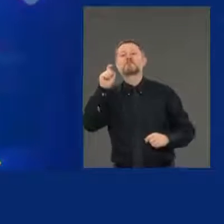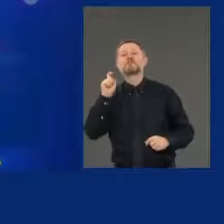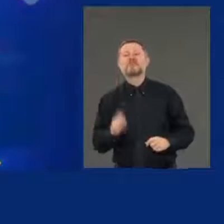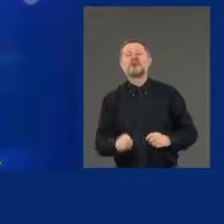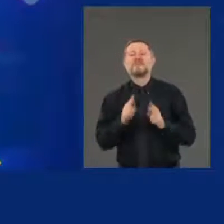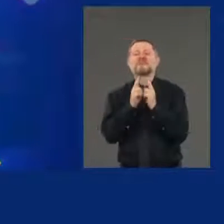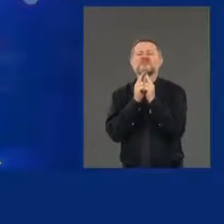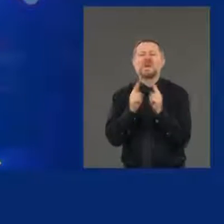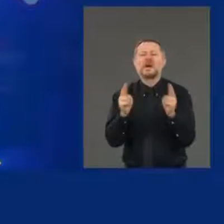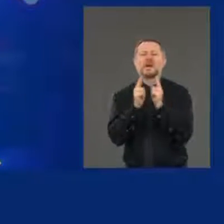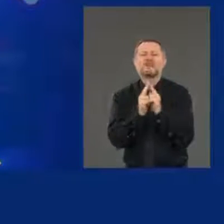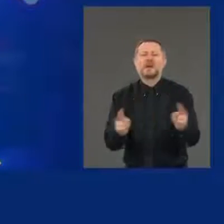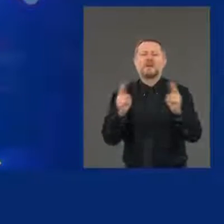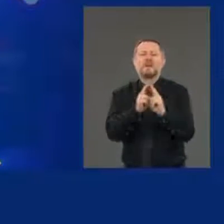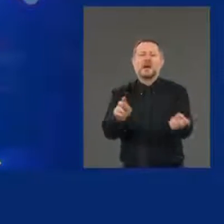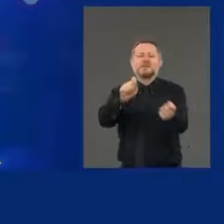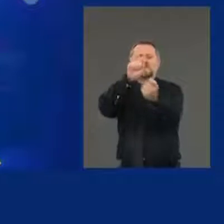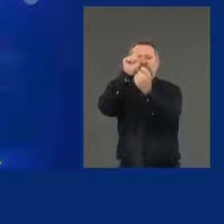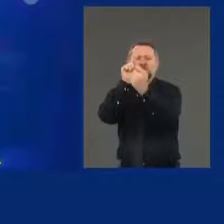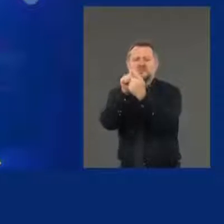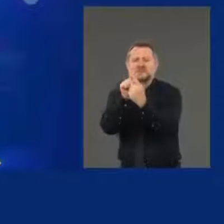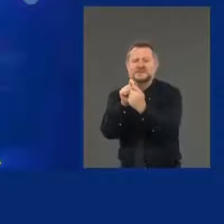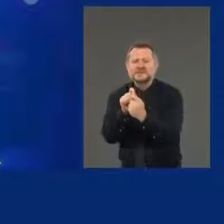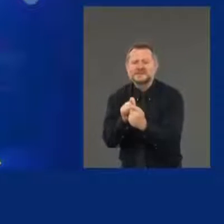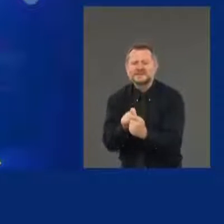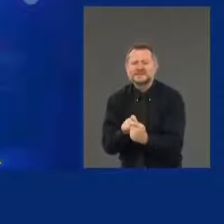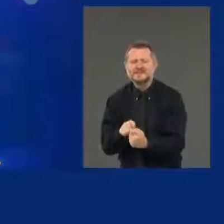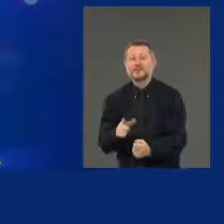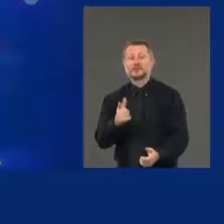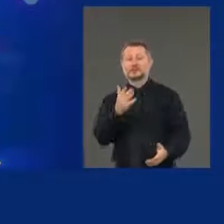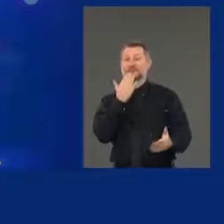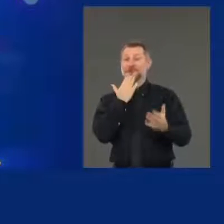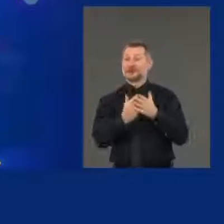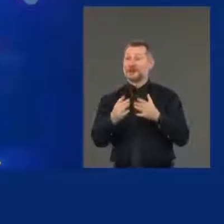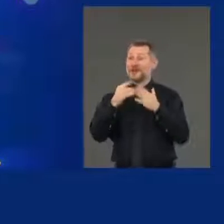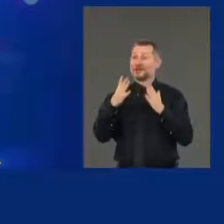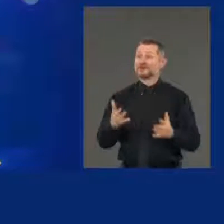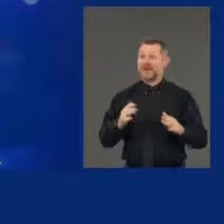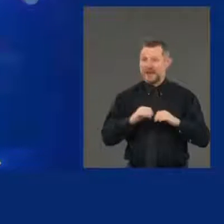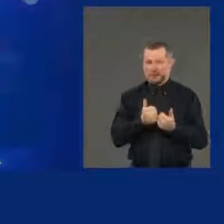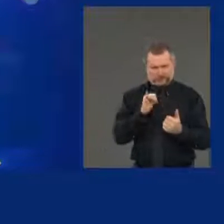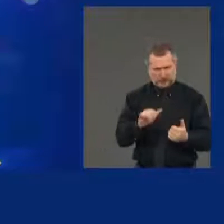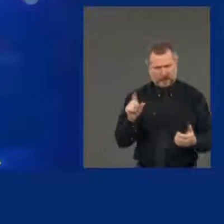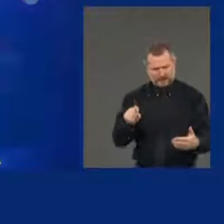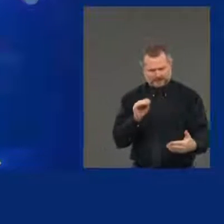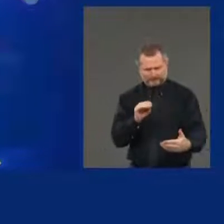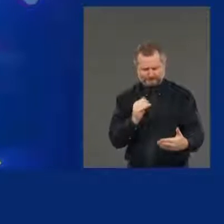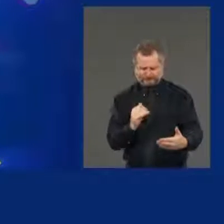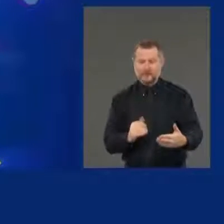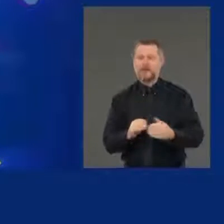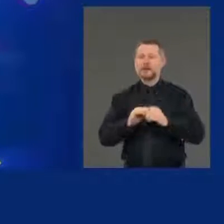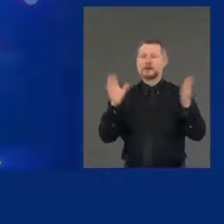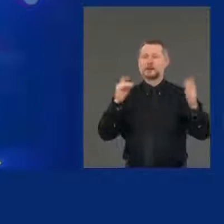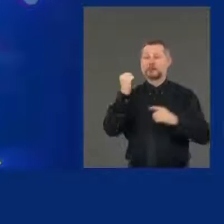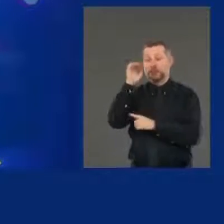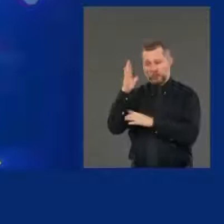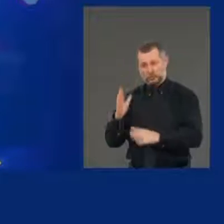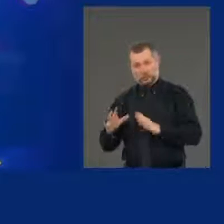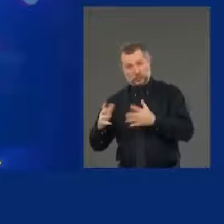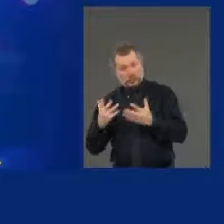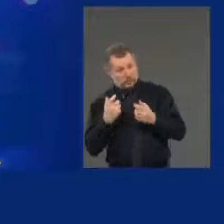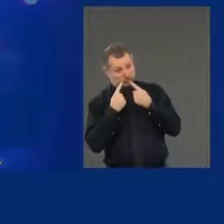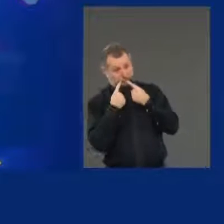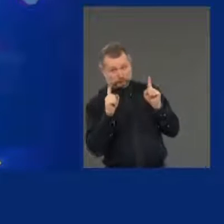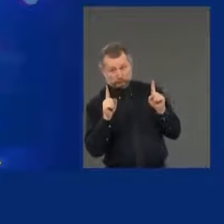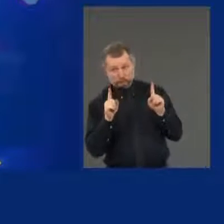That's the art form of government. That's the art form of protest and of